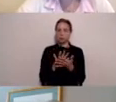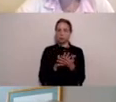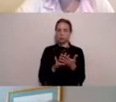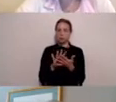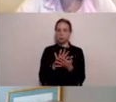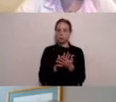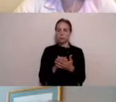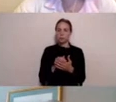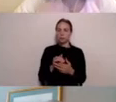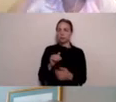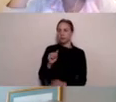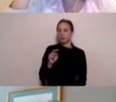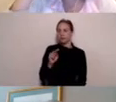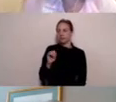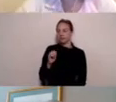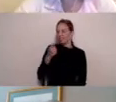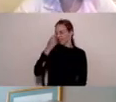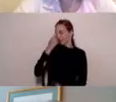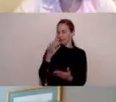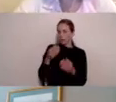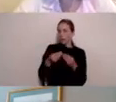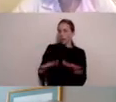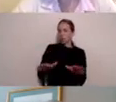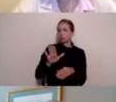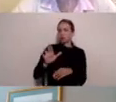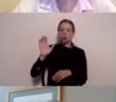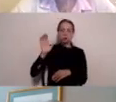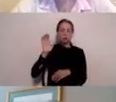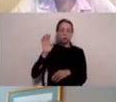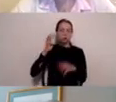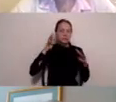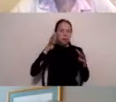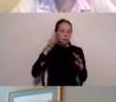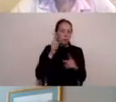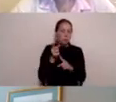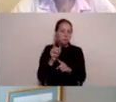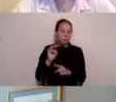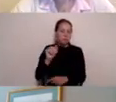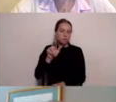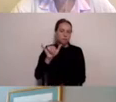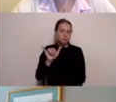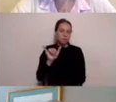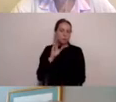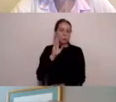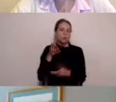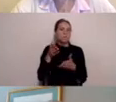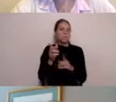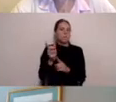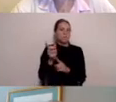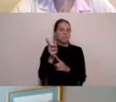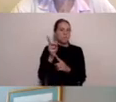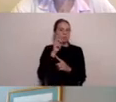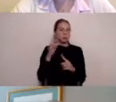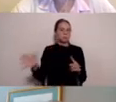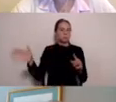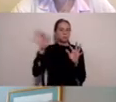I believe we may have lost your audio for a minute, Mary. We'll give her just a second to